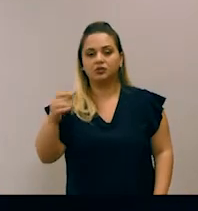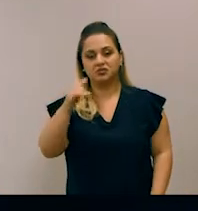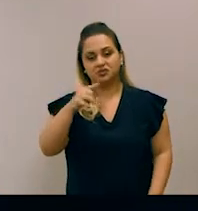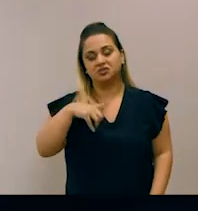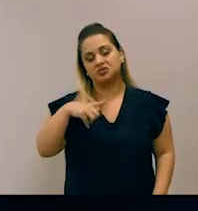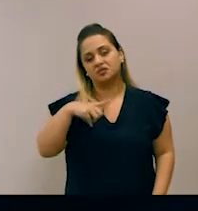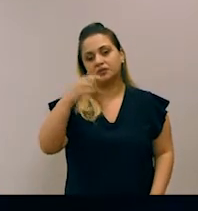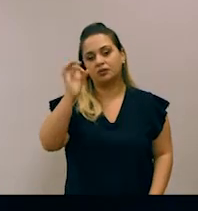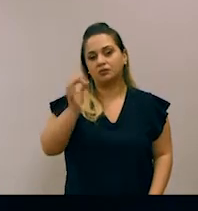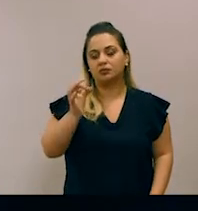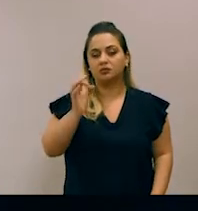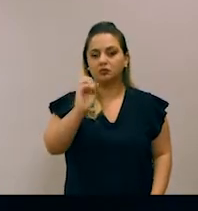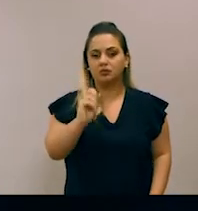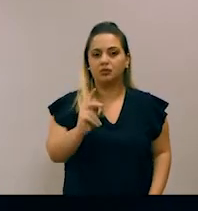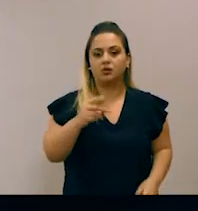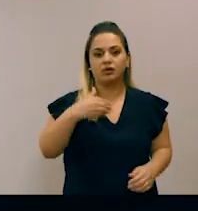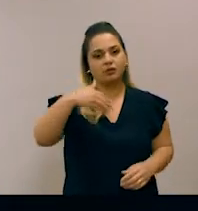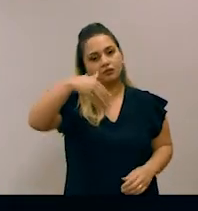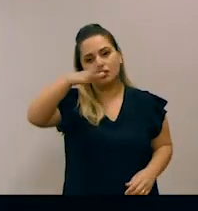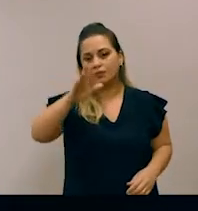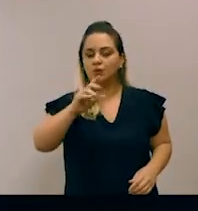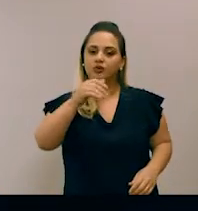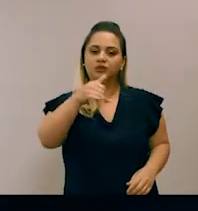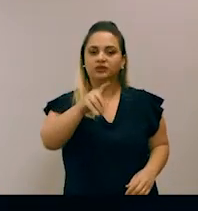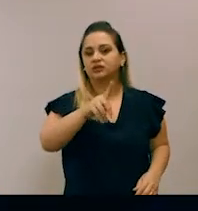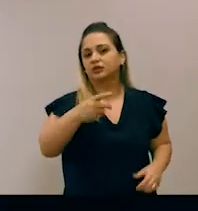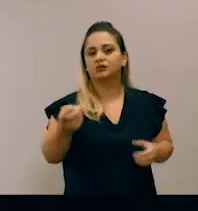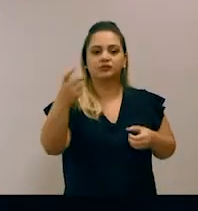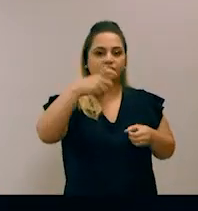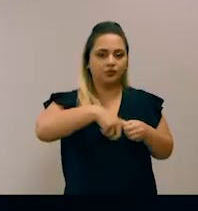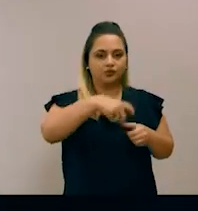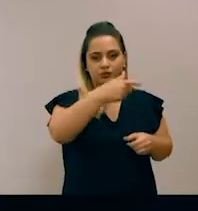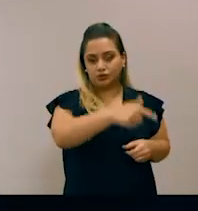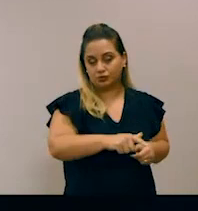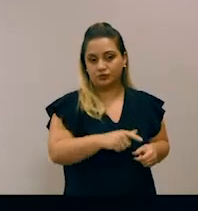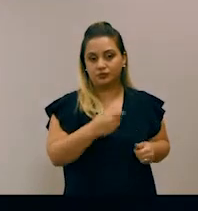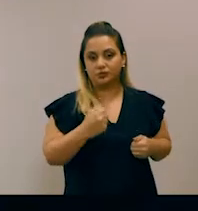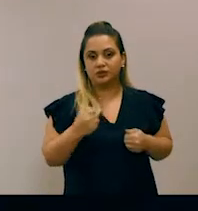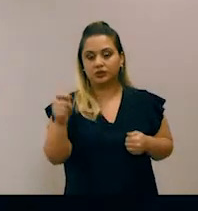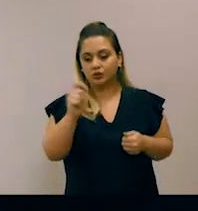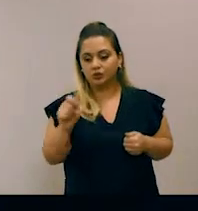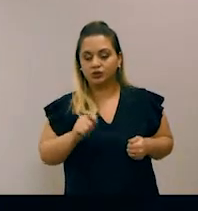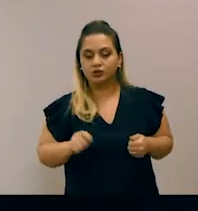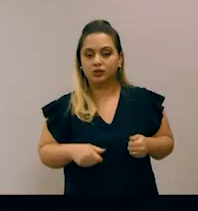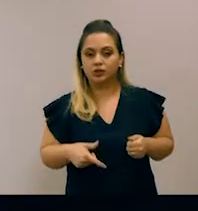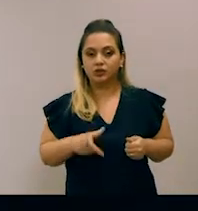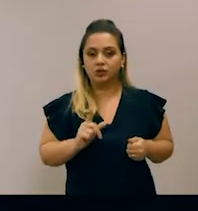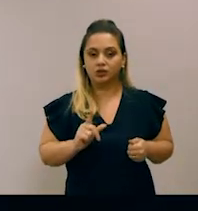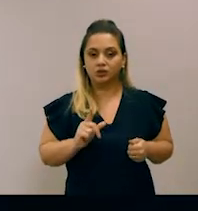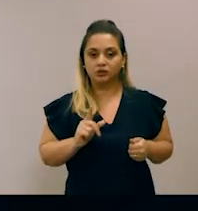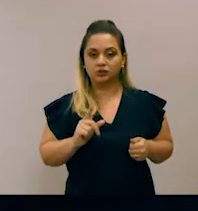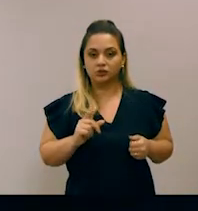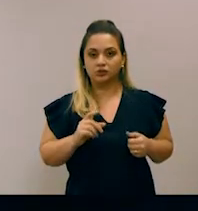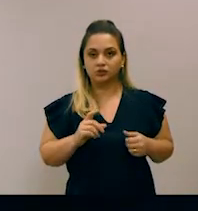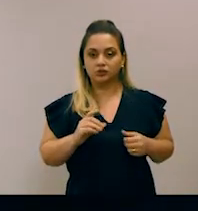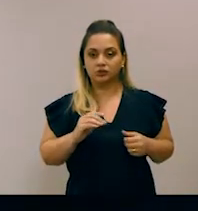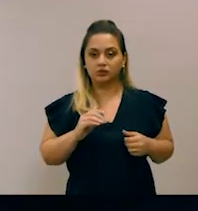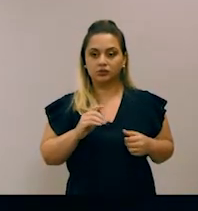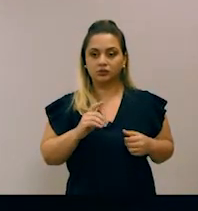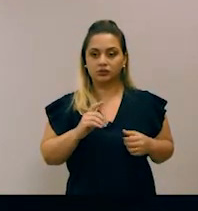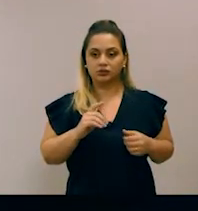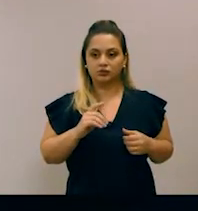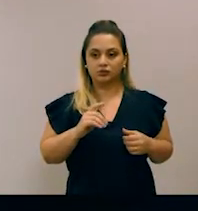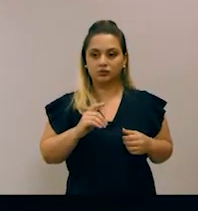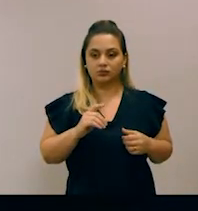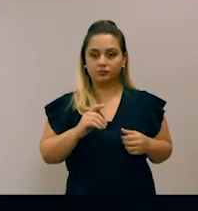is all right, then it moves on in the process. And then if not, it's notified. The person is notified, the justice,